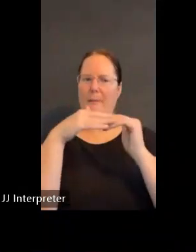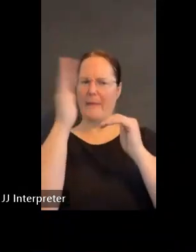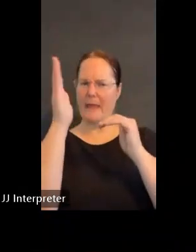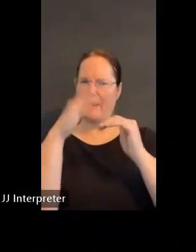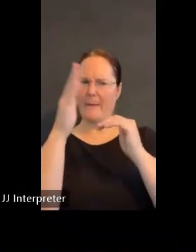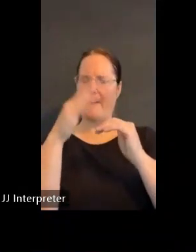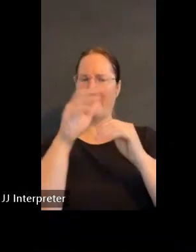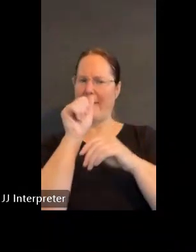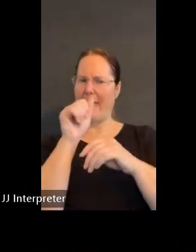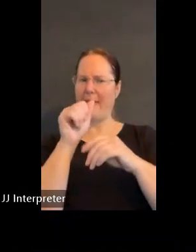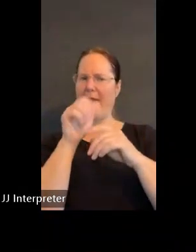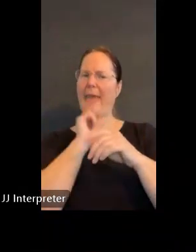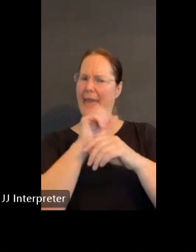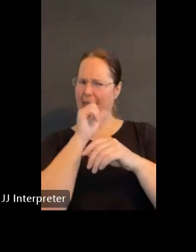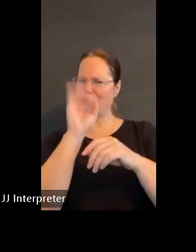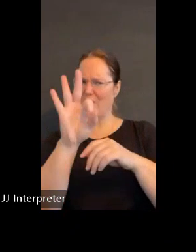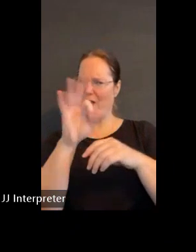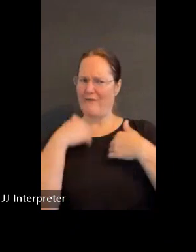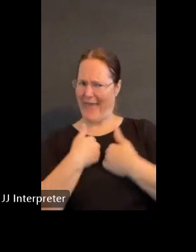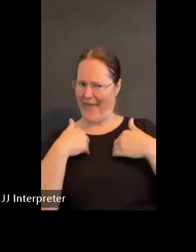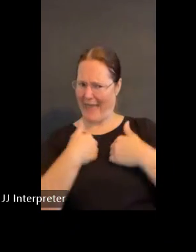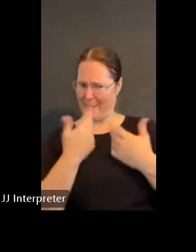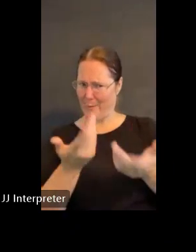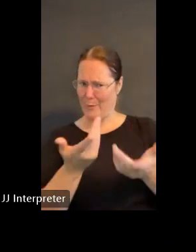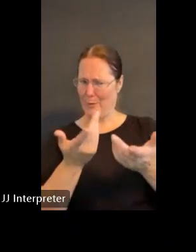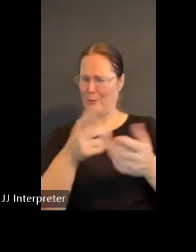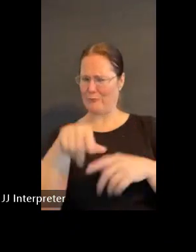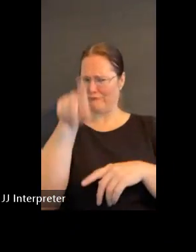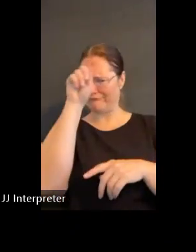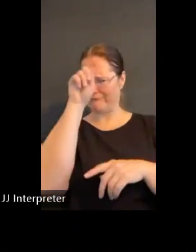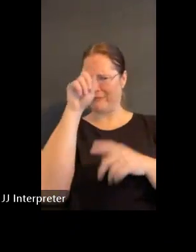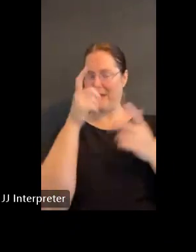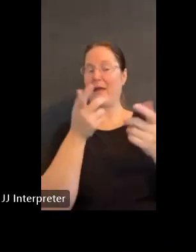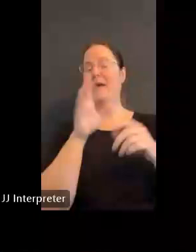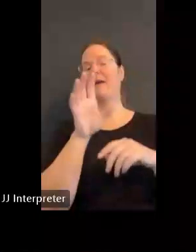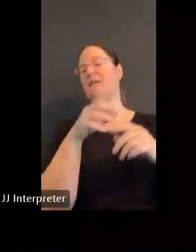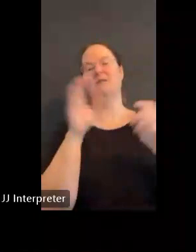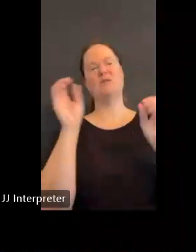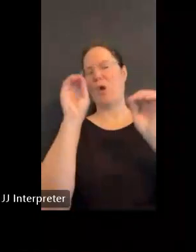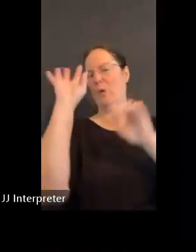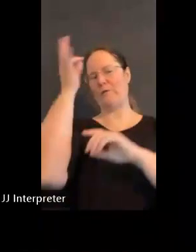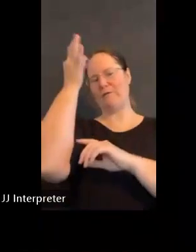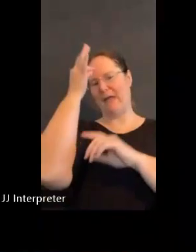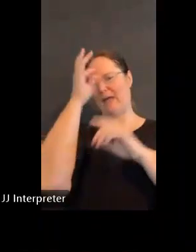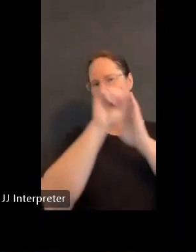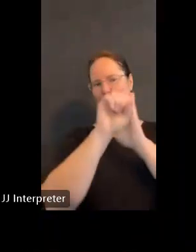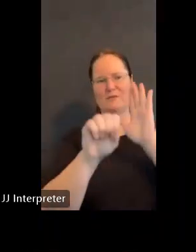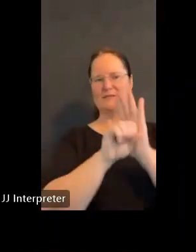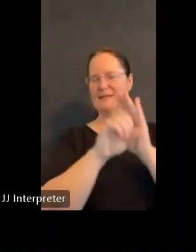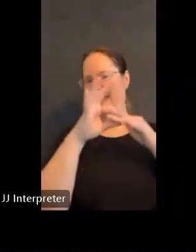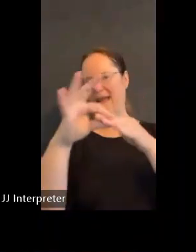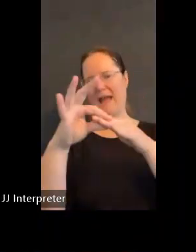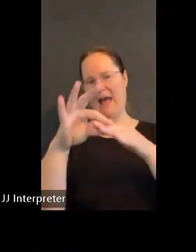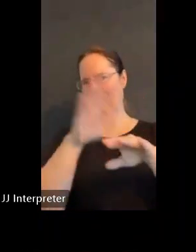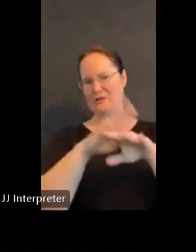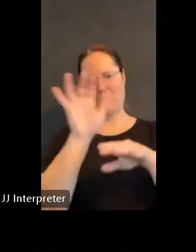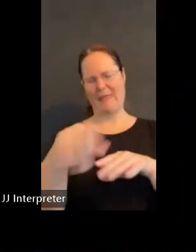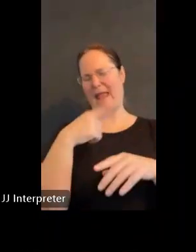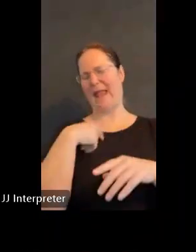I don't think there is any federal or state guidance on that, but I would be very cautious about imposing